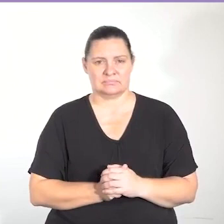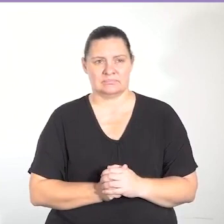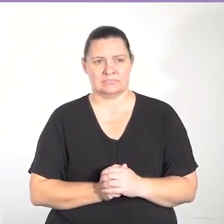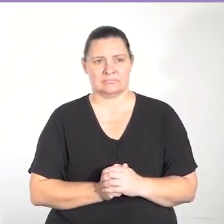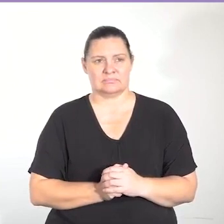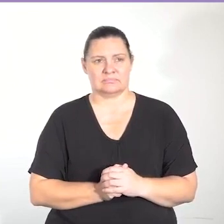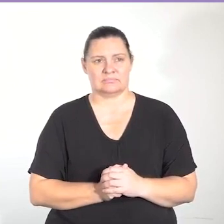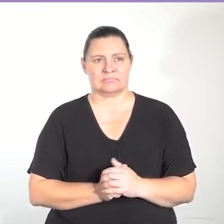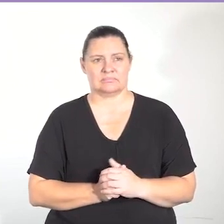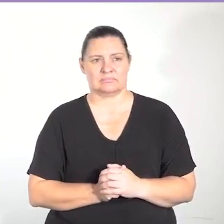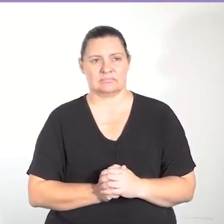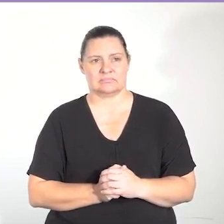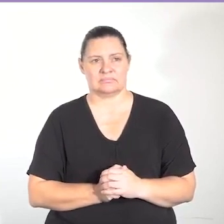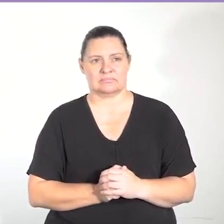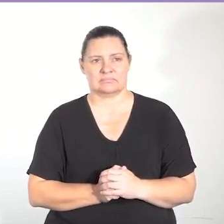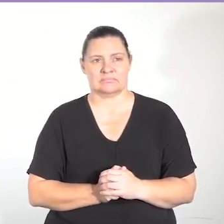And the factors of